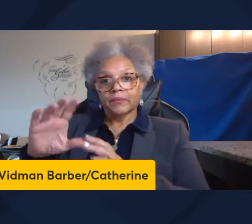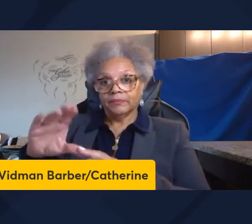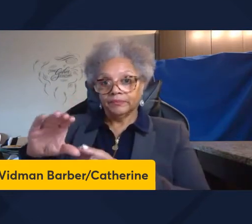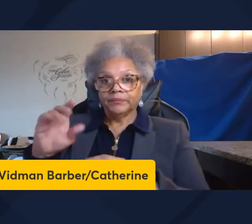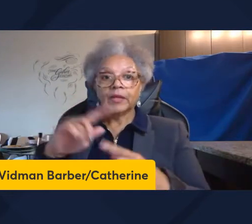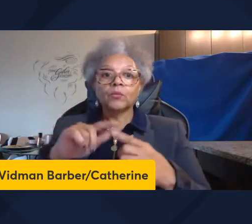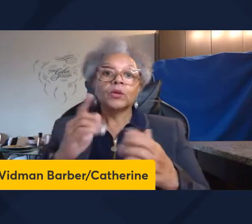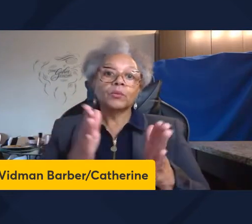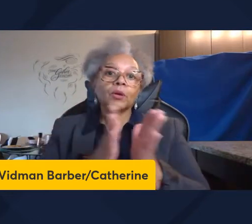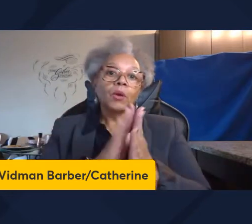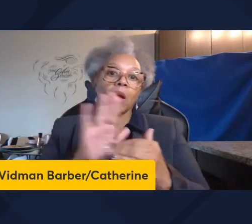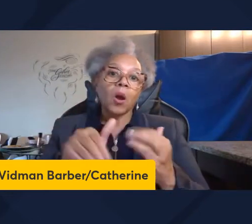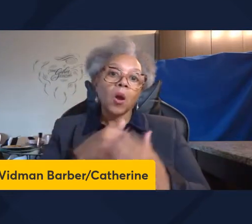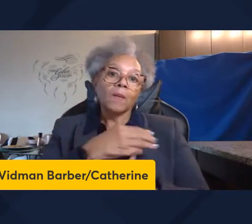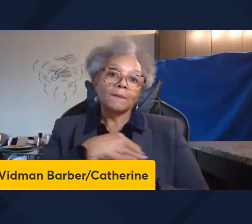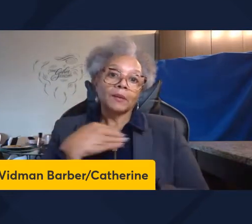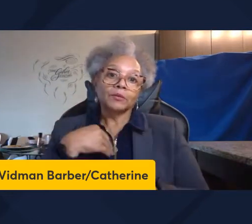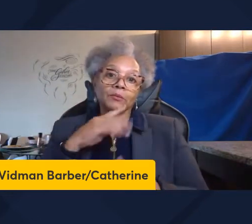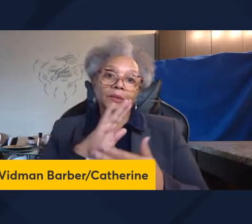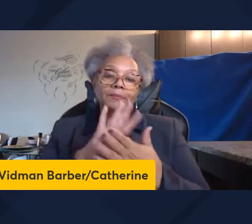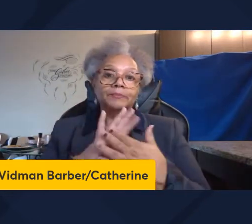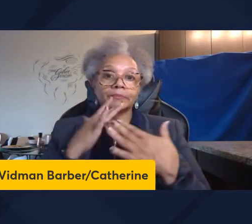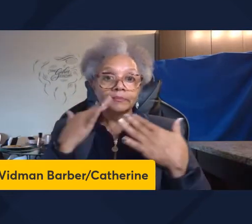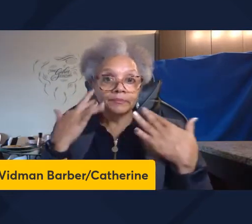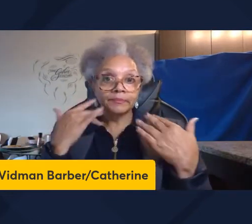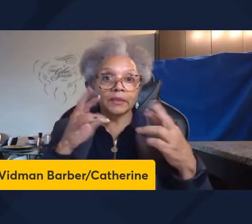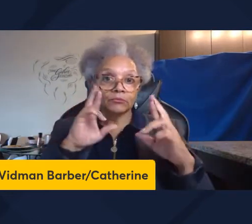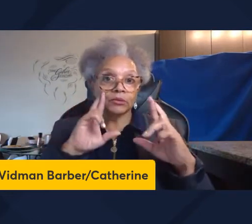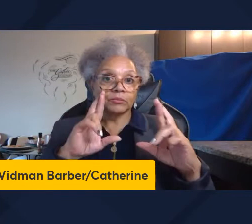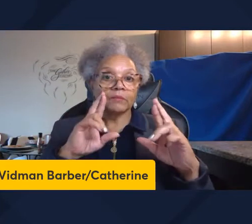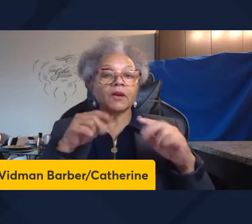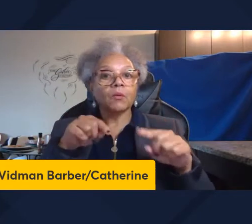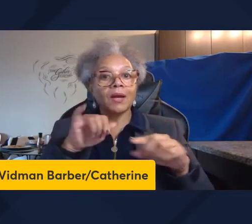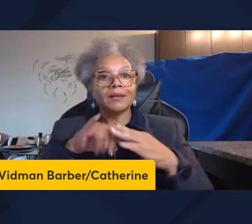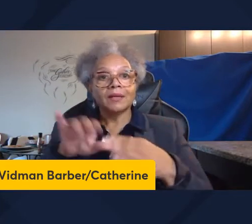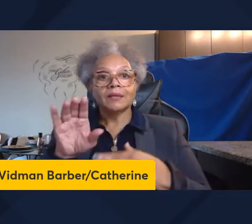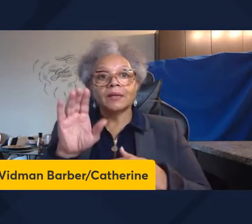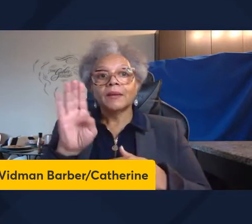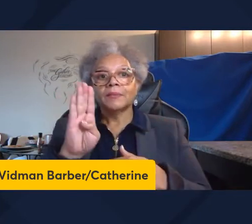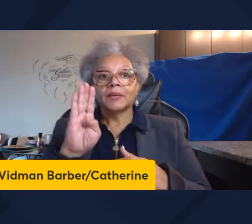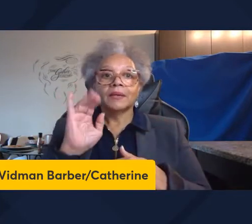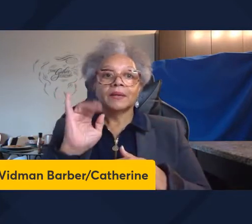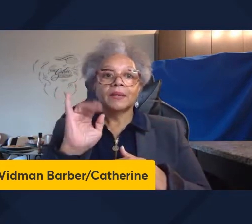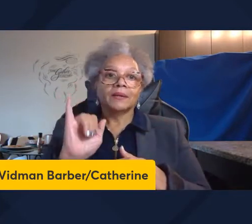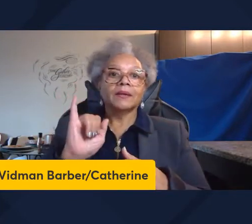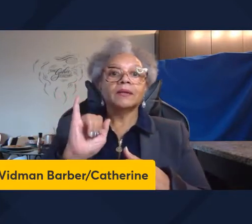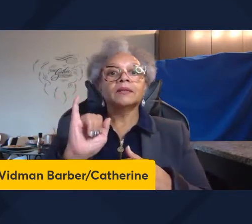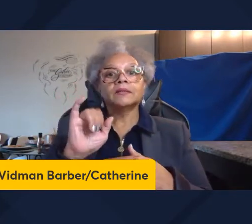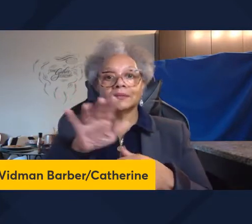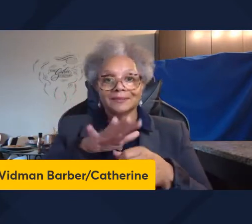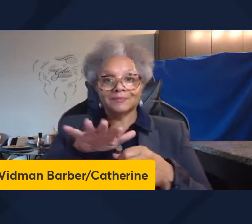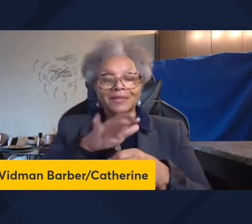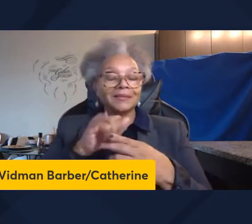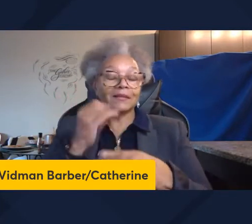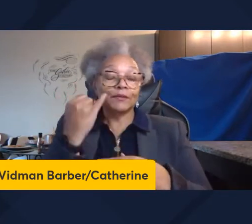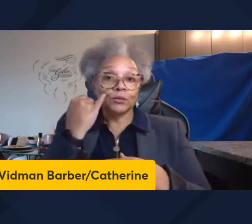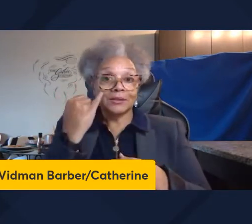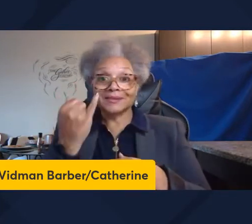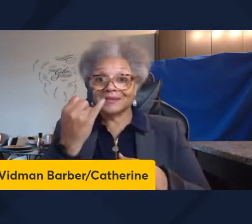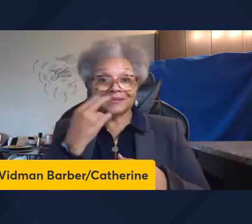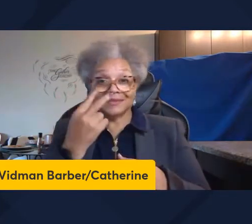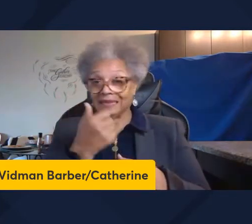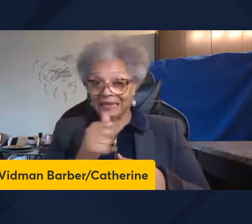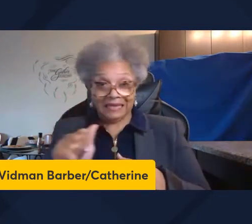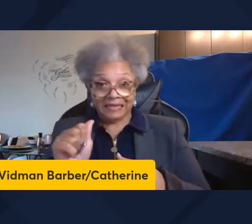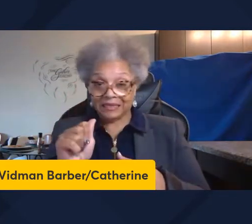audience members to be polite and respectful while in the Black in Immuno space. If we see anything offensive, your comment